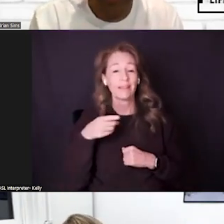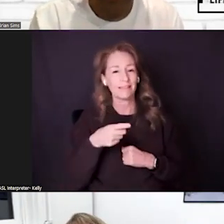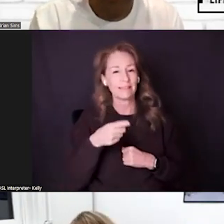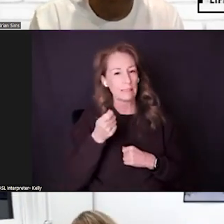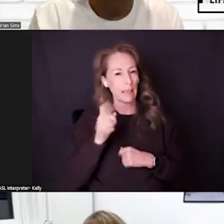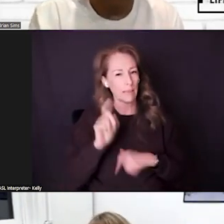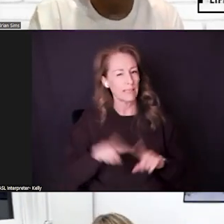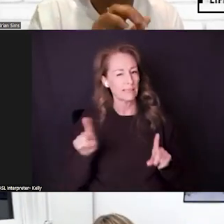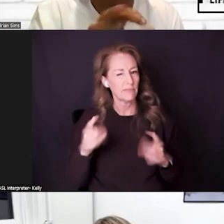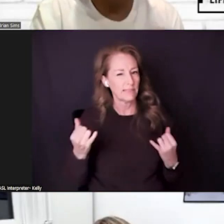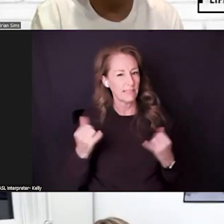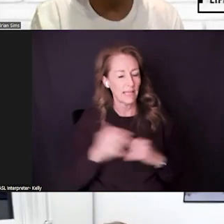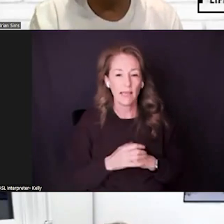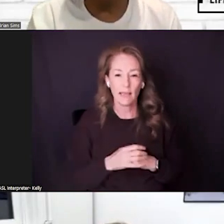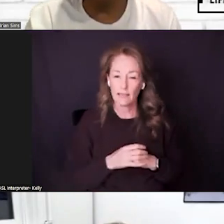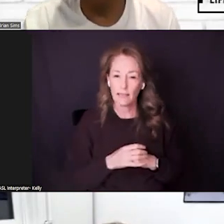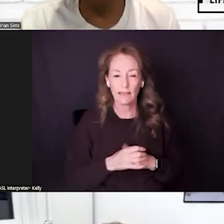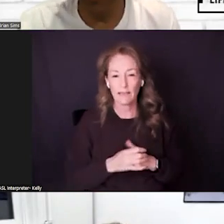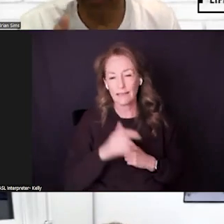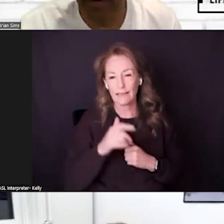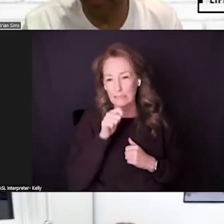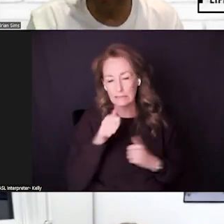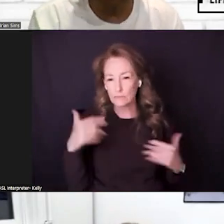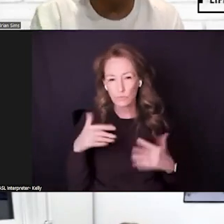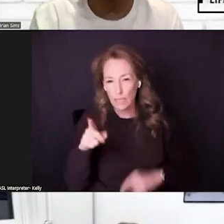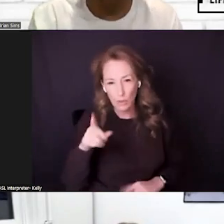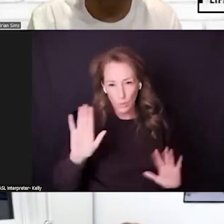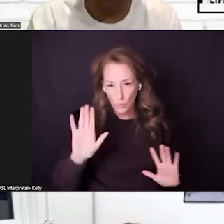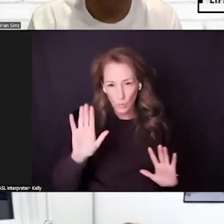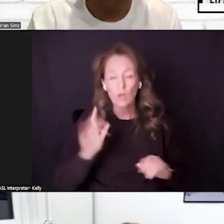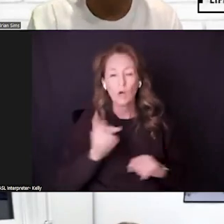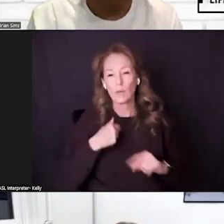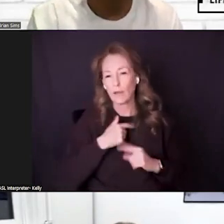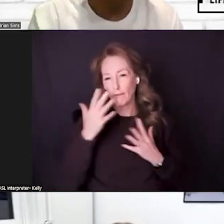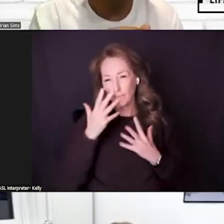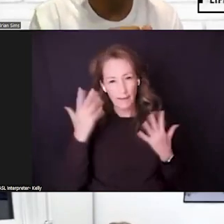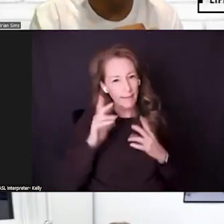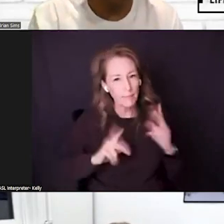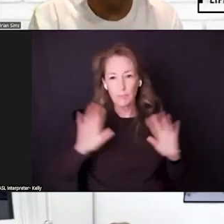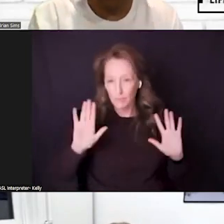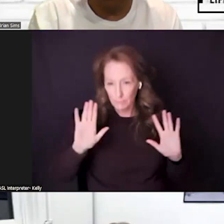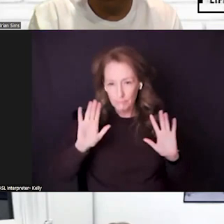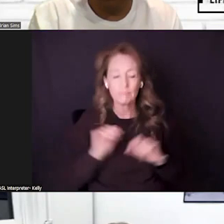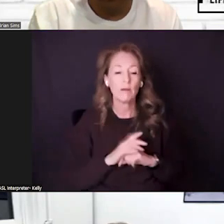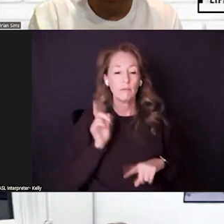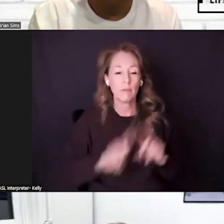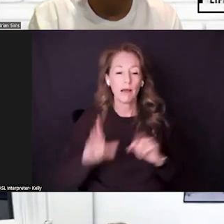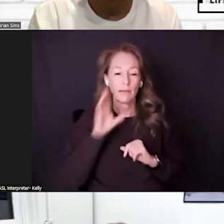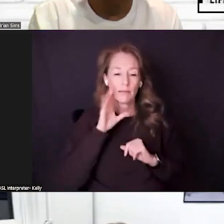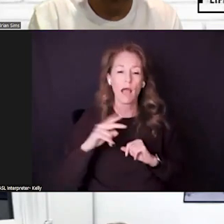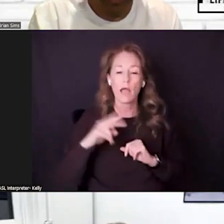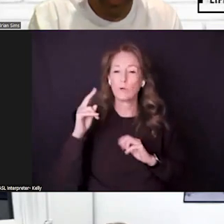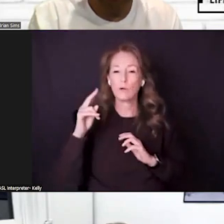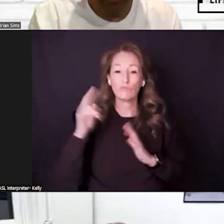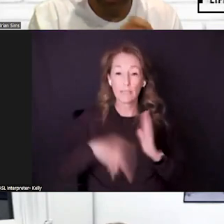today. Okay. It's not anything to scare you. Otherwise, we're a very friendly bunch here. But I'm going to read the question here, and